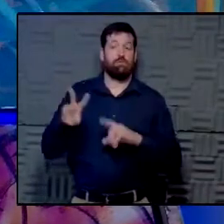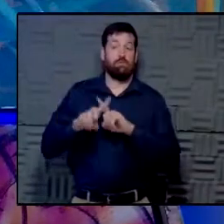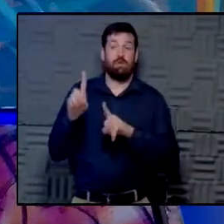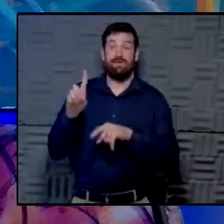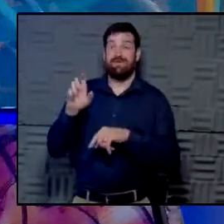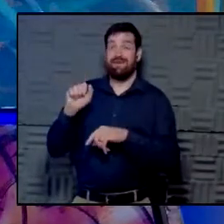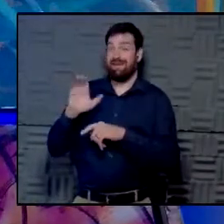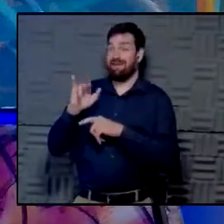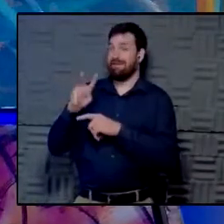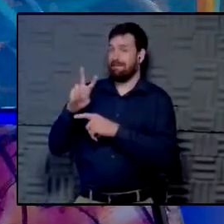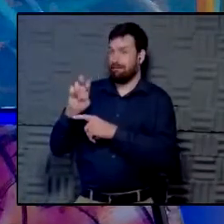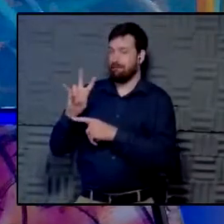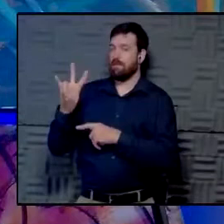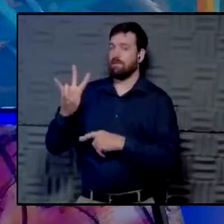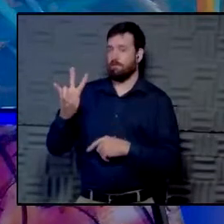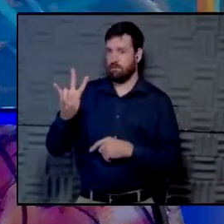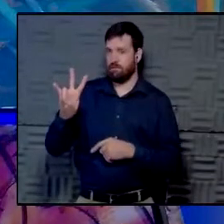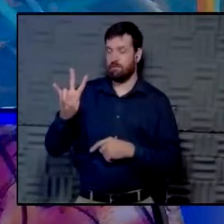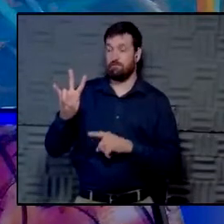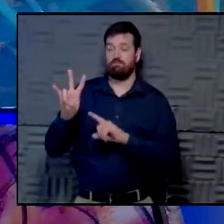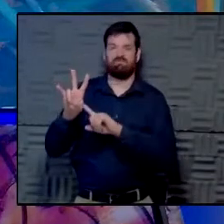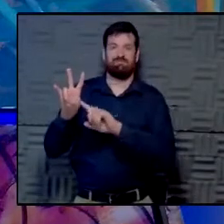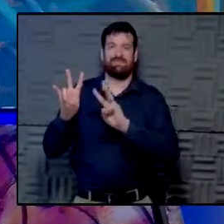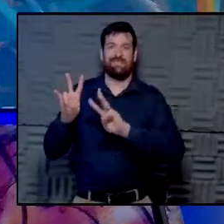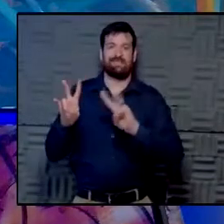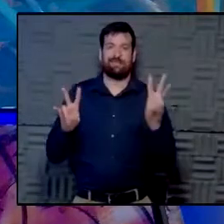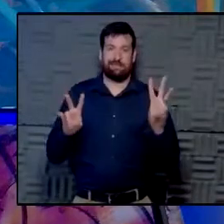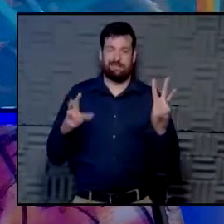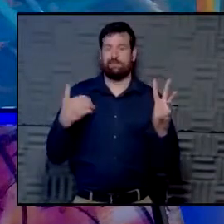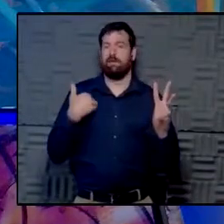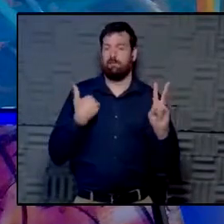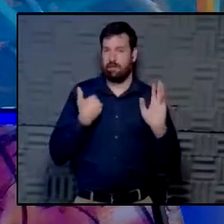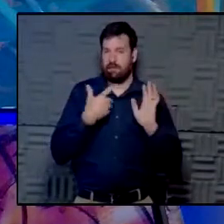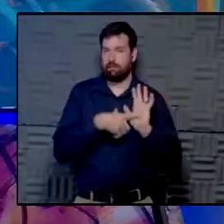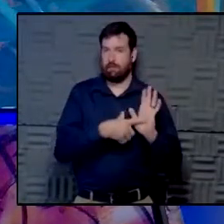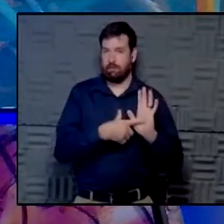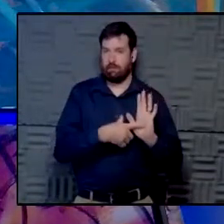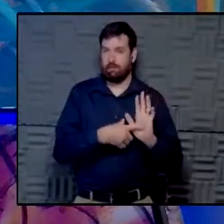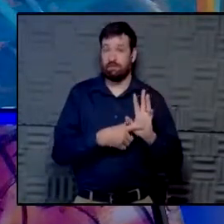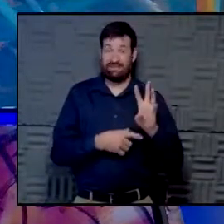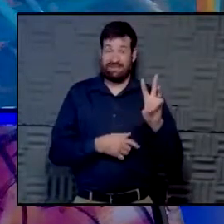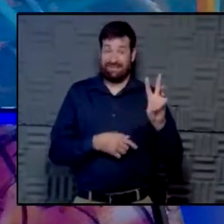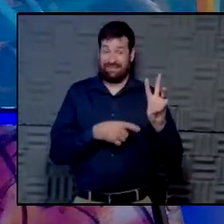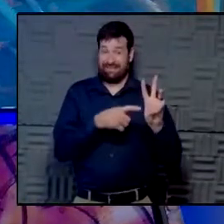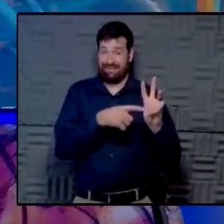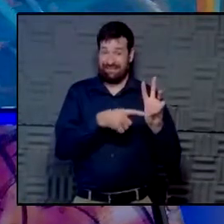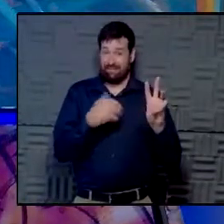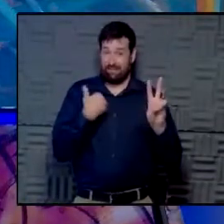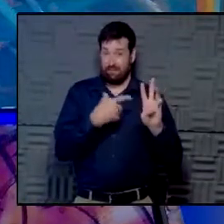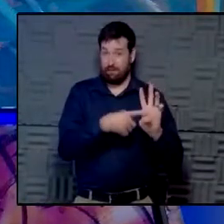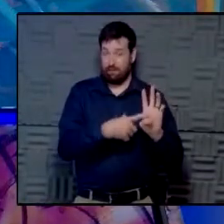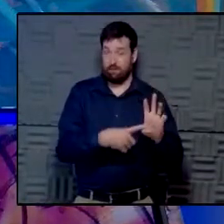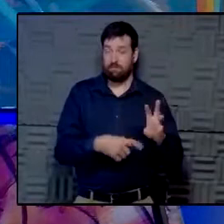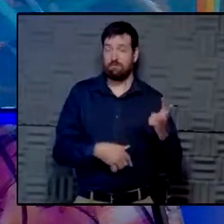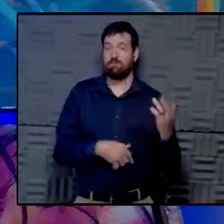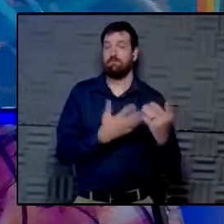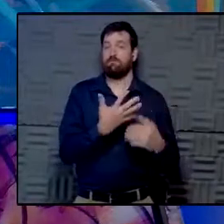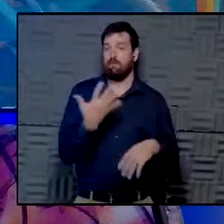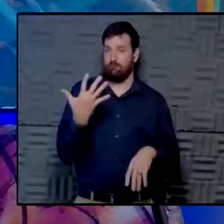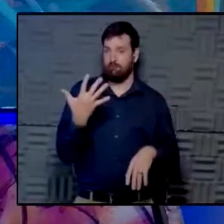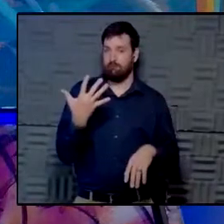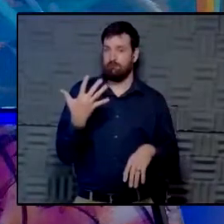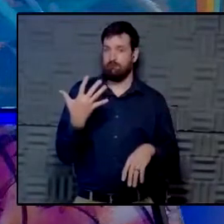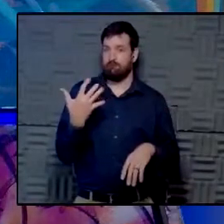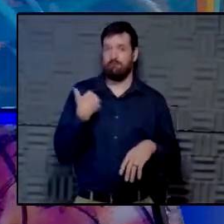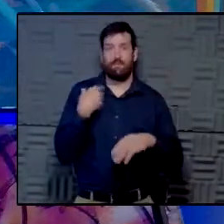7 active infections. Of those, 6 are symptomatic. And of those 6 that are symptomatic, 5